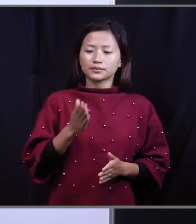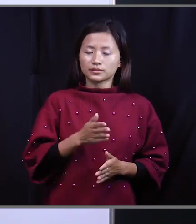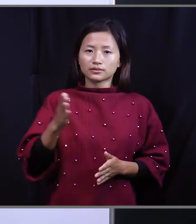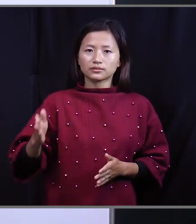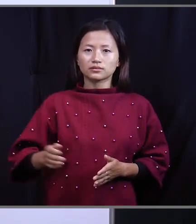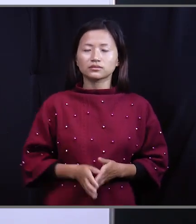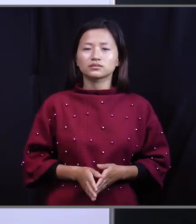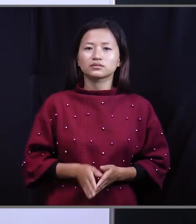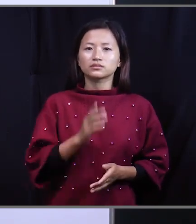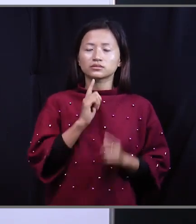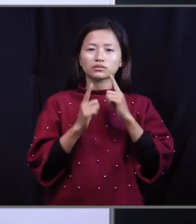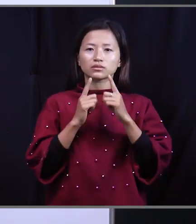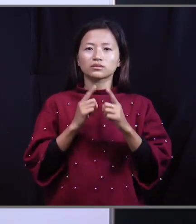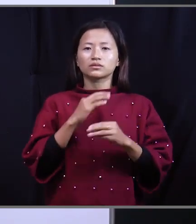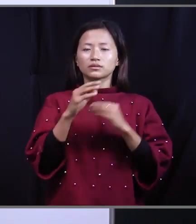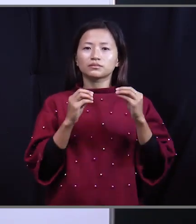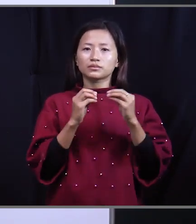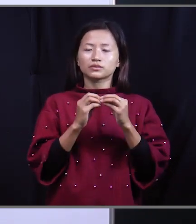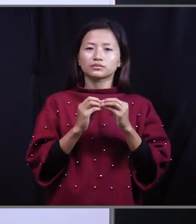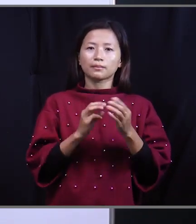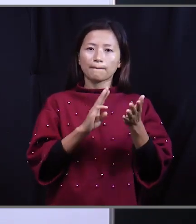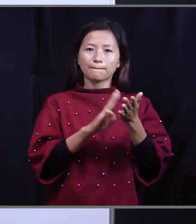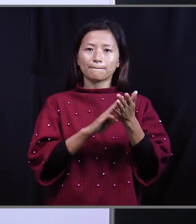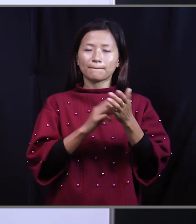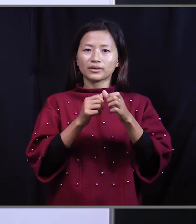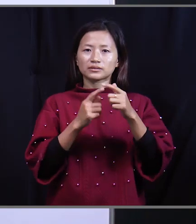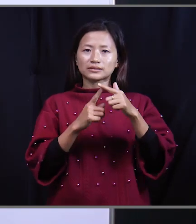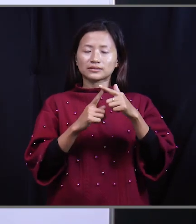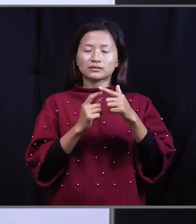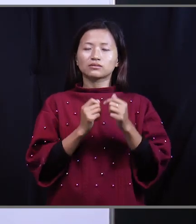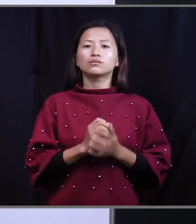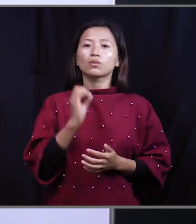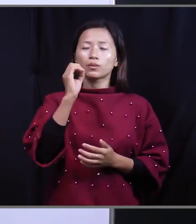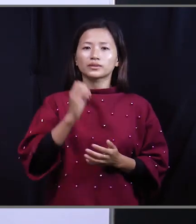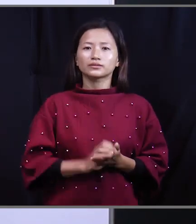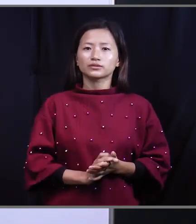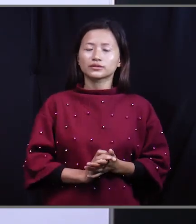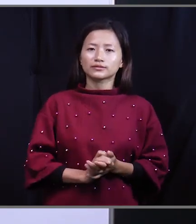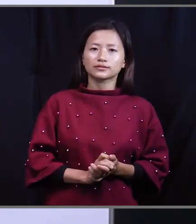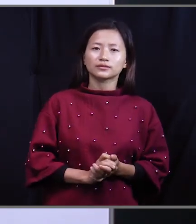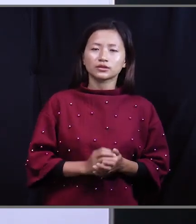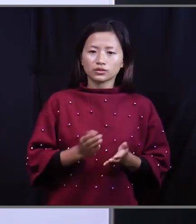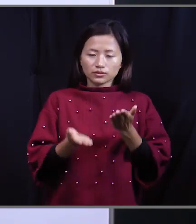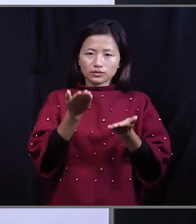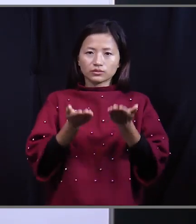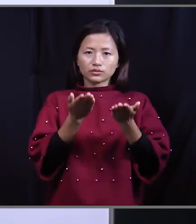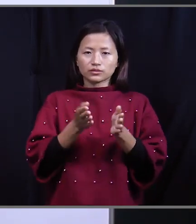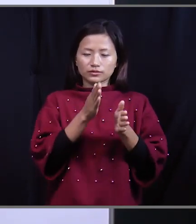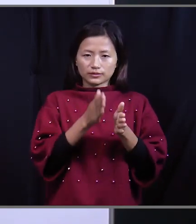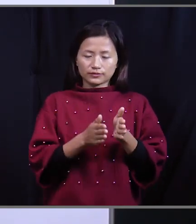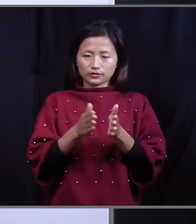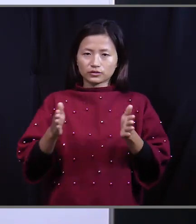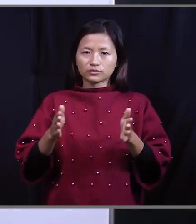we also talked about mitosis. You know about mitosis, right? That is also called equationary division.